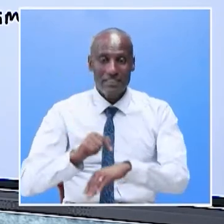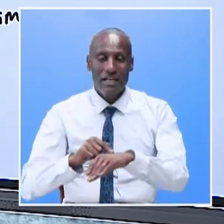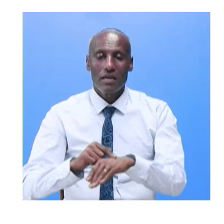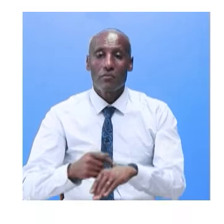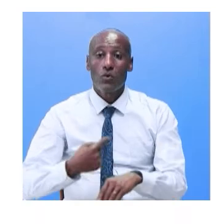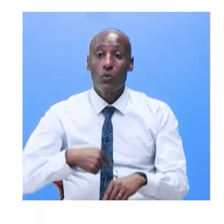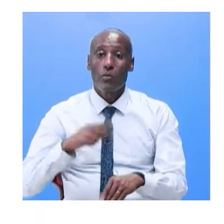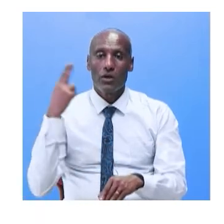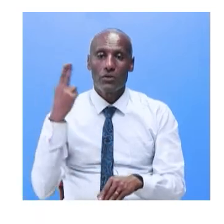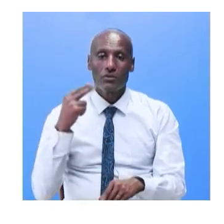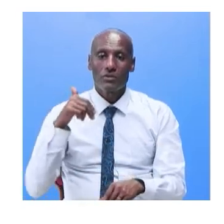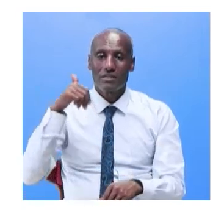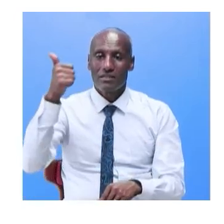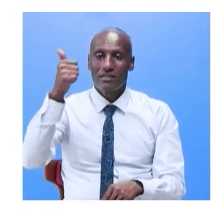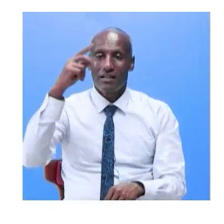At.